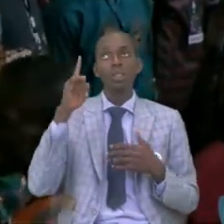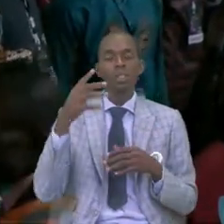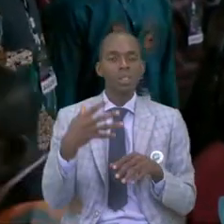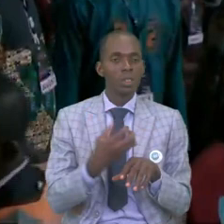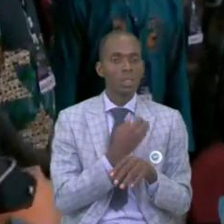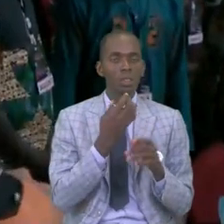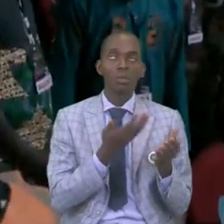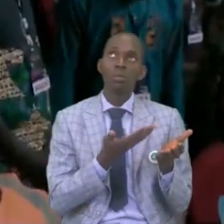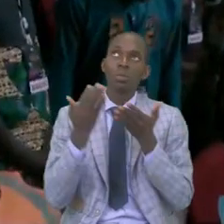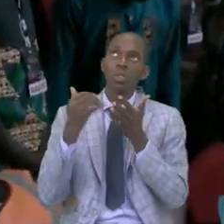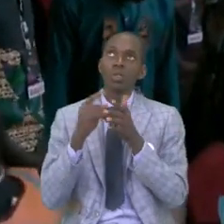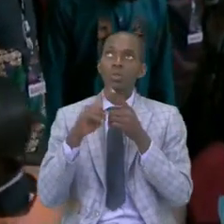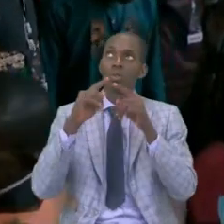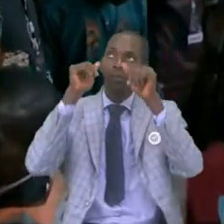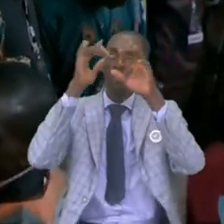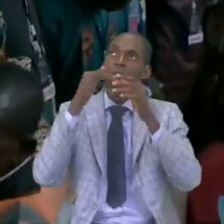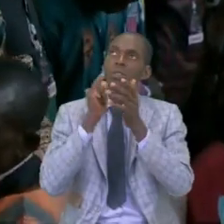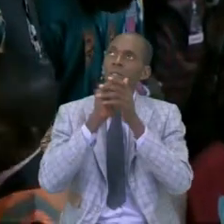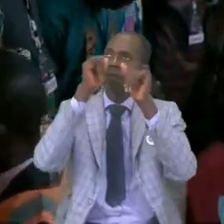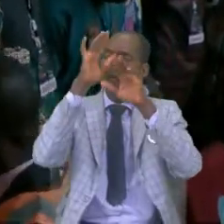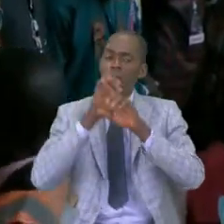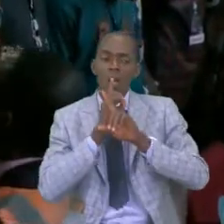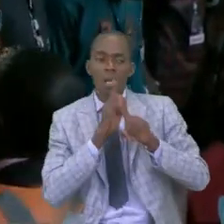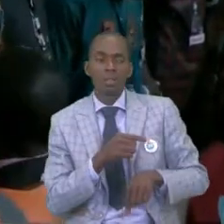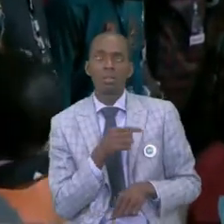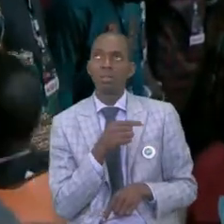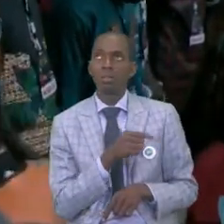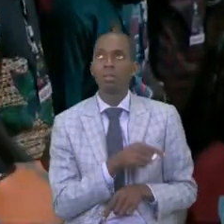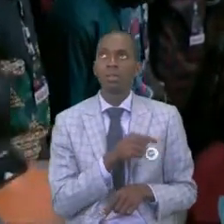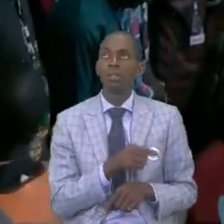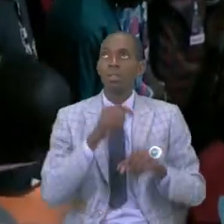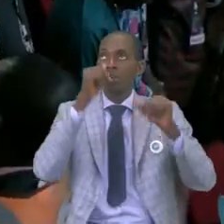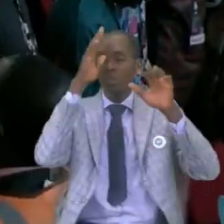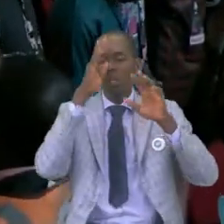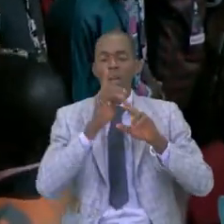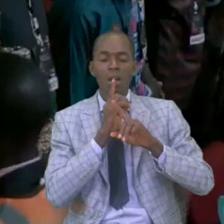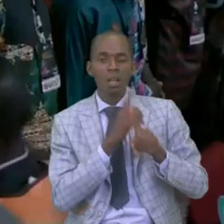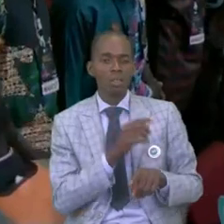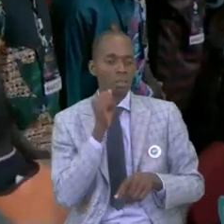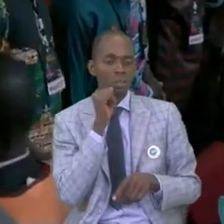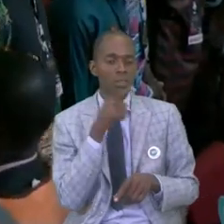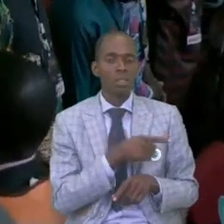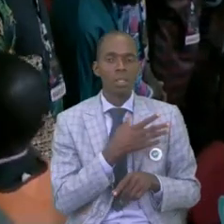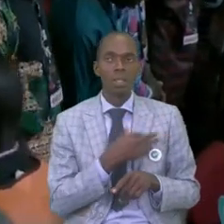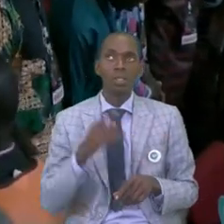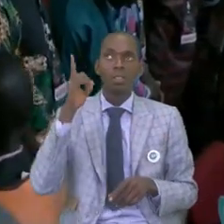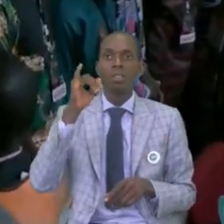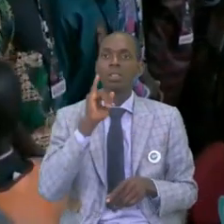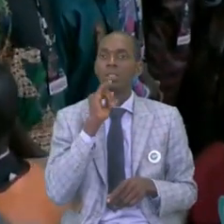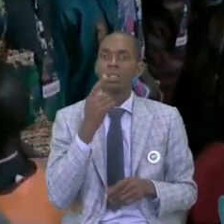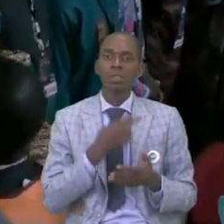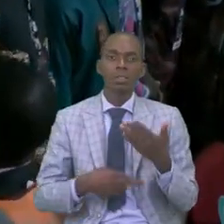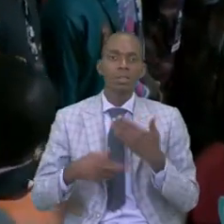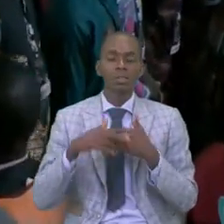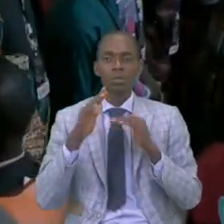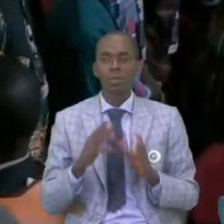He's saying, Father, answer him, answer her. And he is the restorer of all